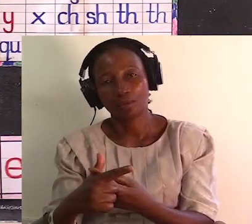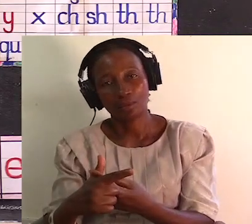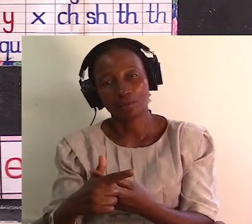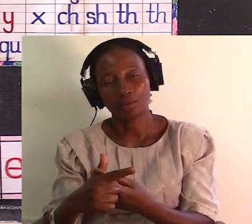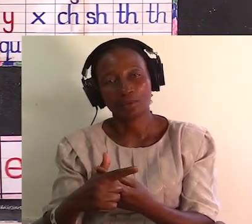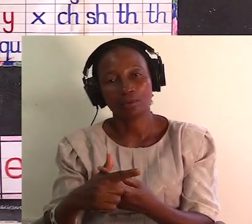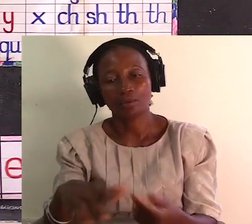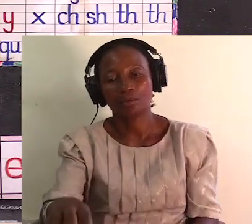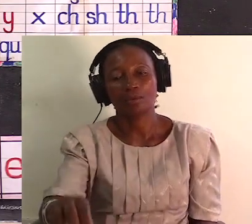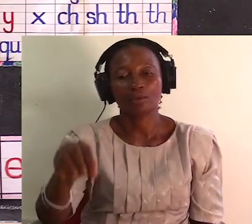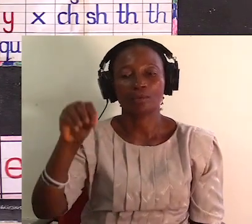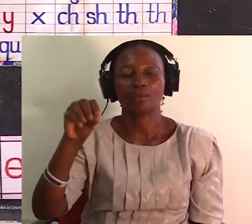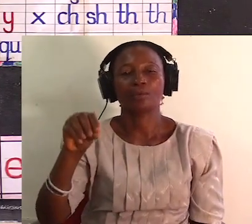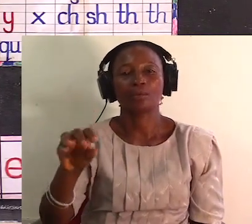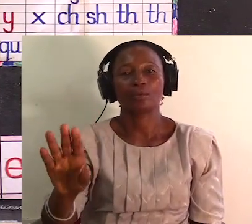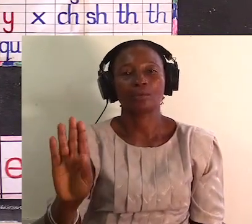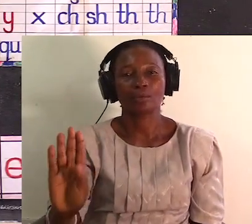or you take B,